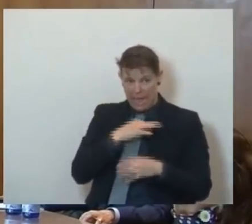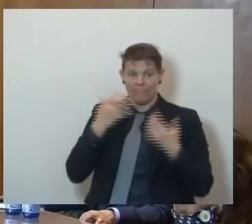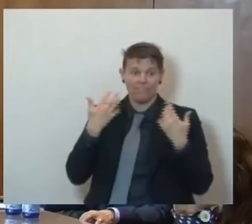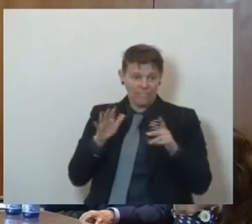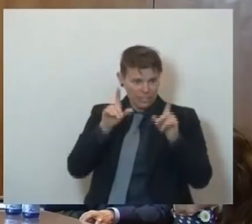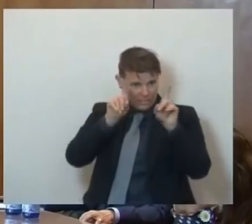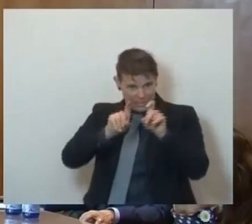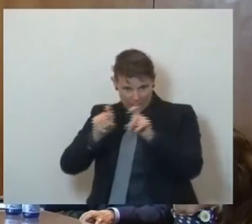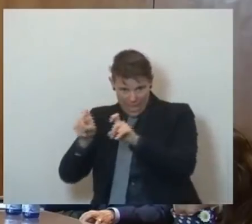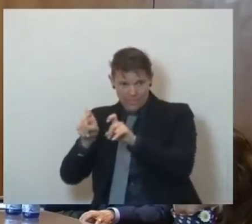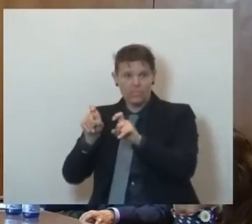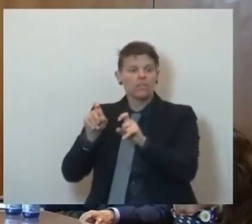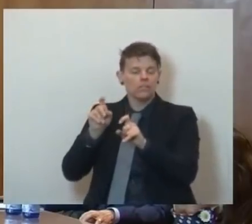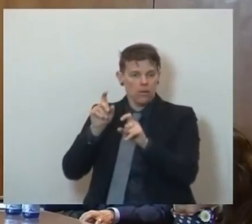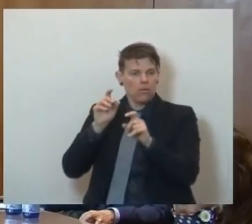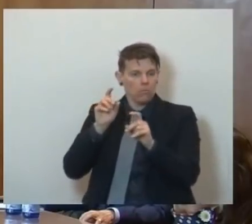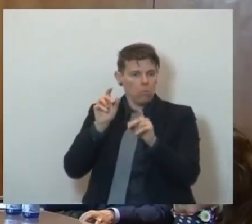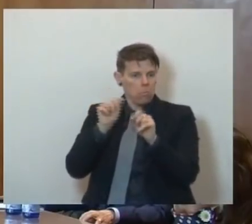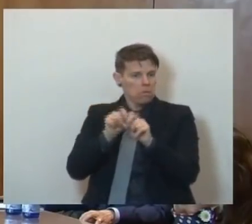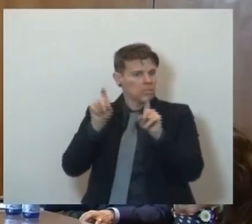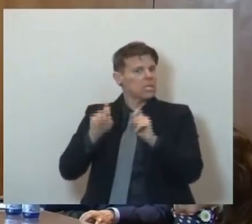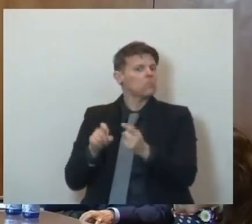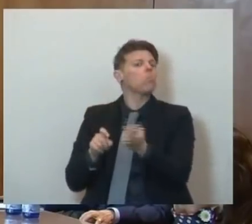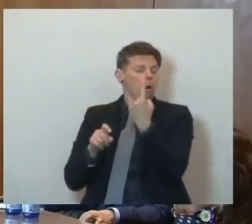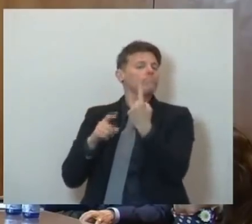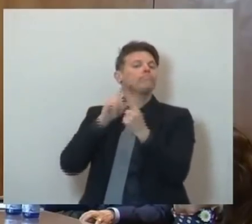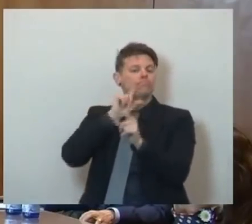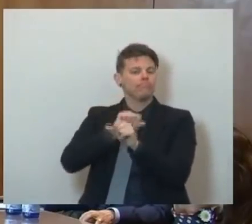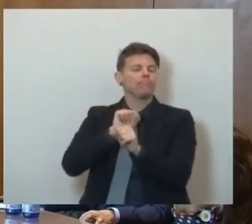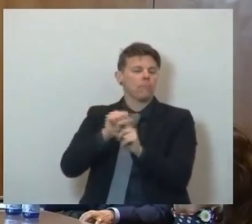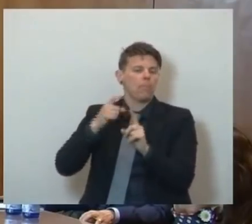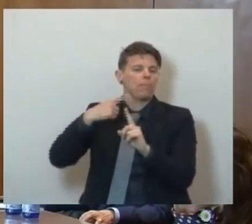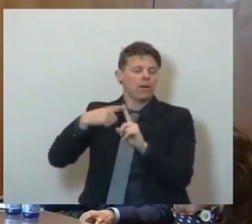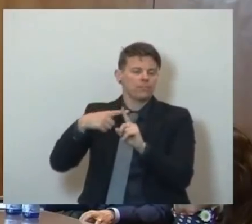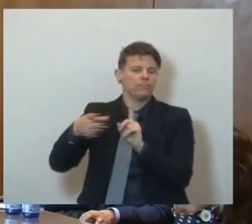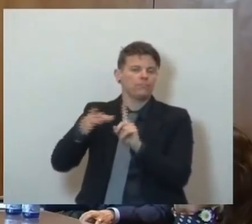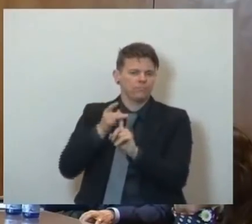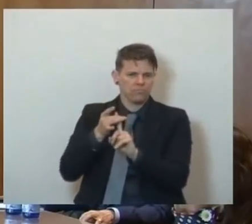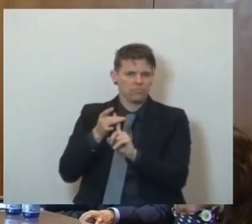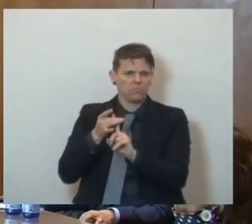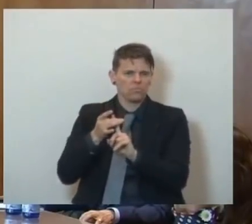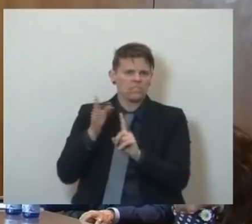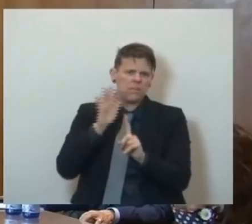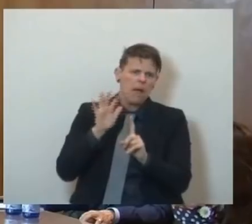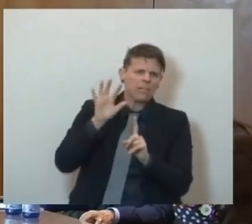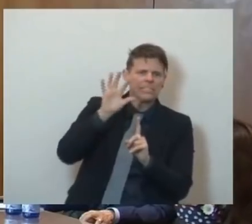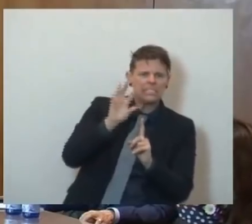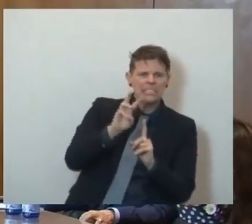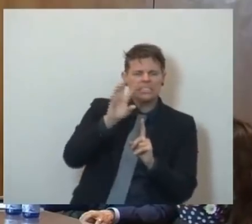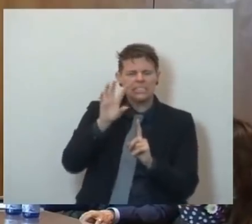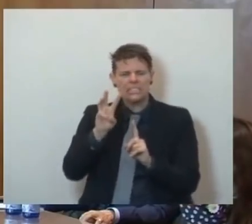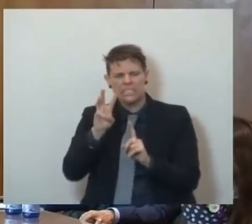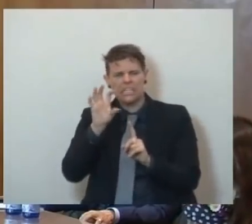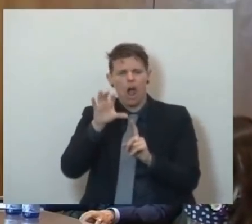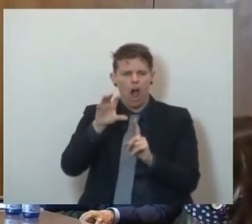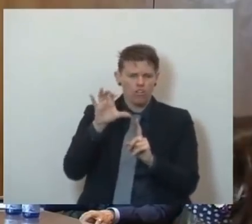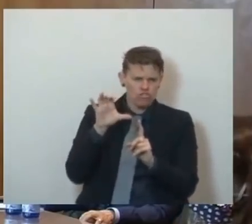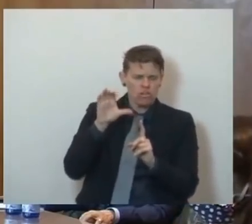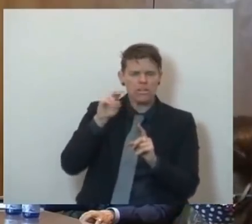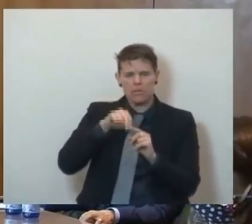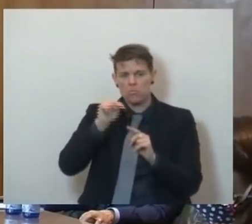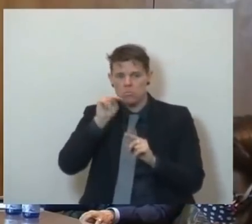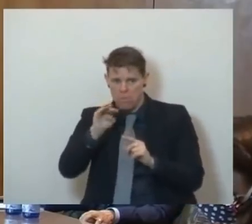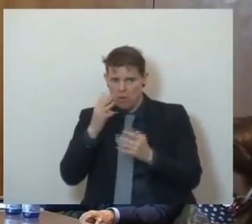staffer testing positive. For context, there are nearly 6,600 inmates in the state's prisons with about 1,800